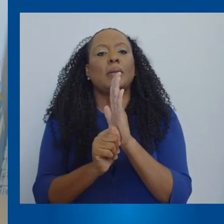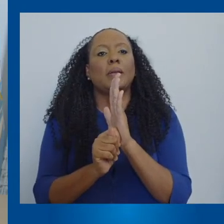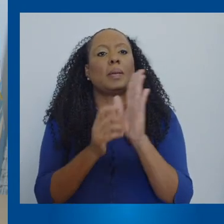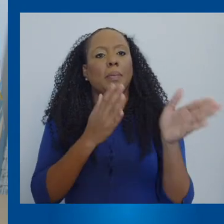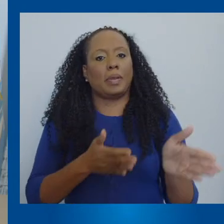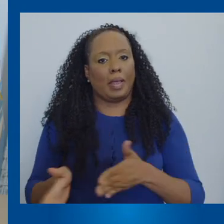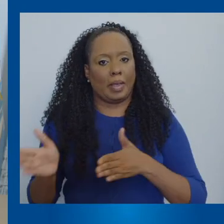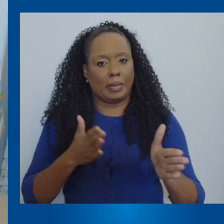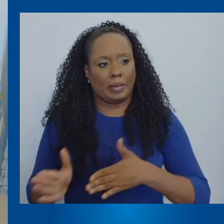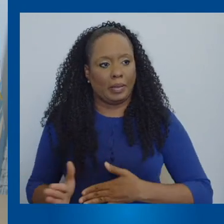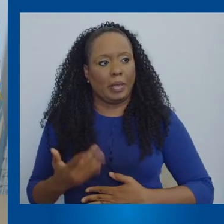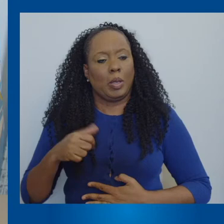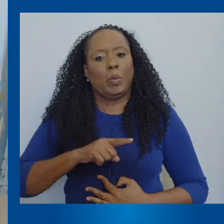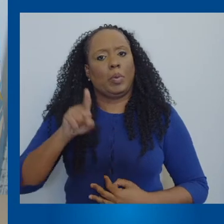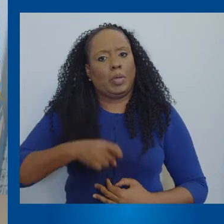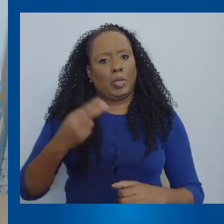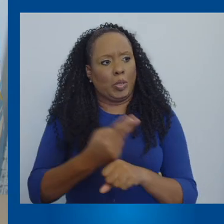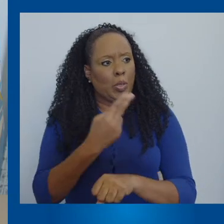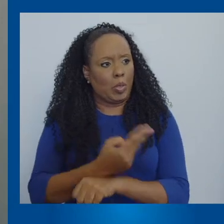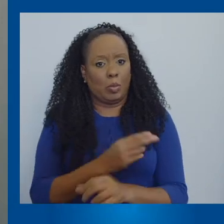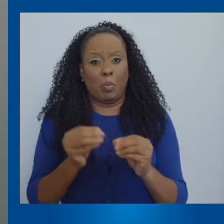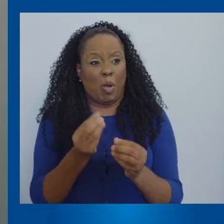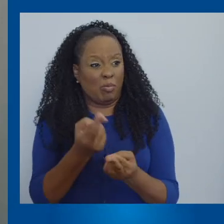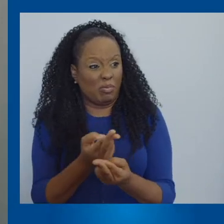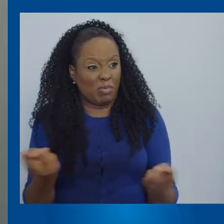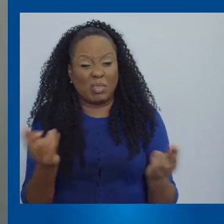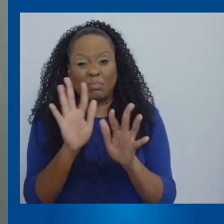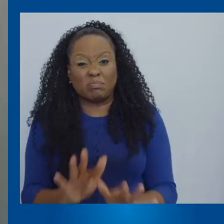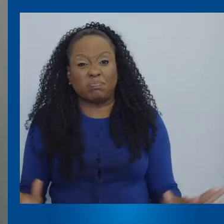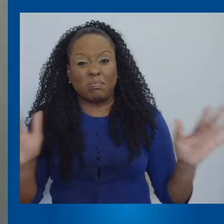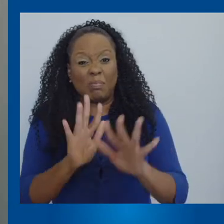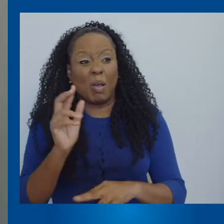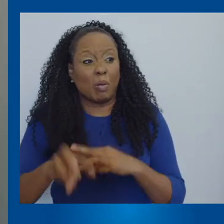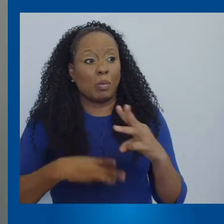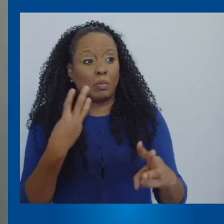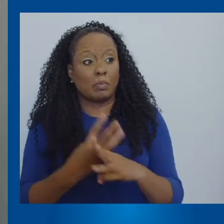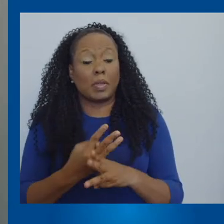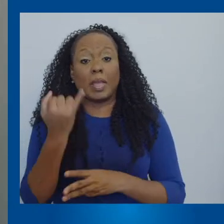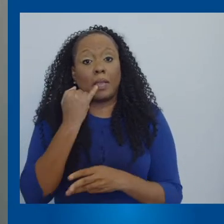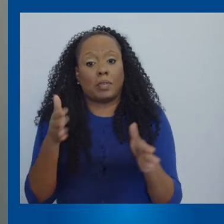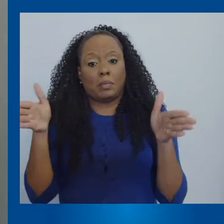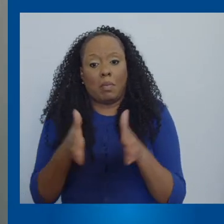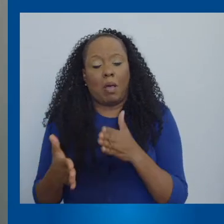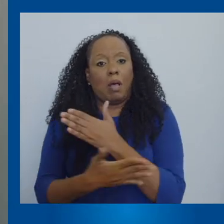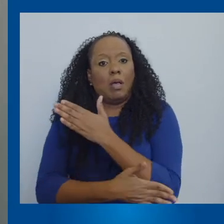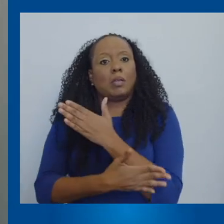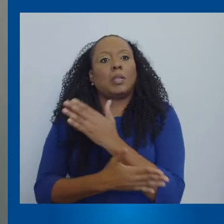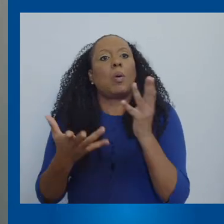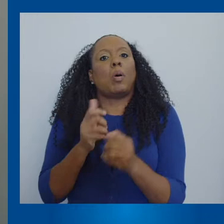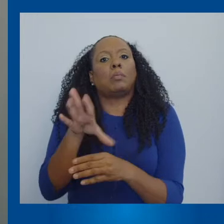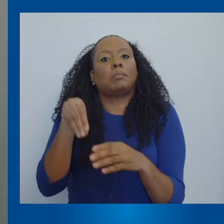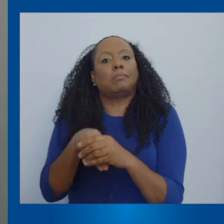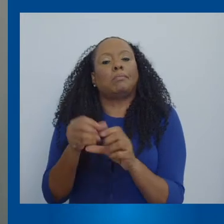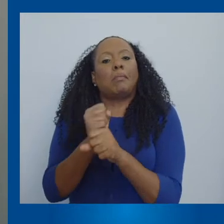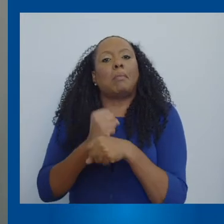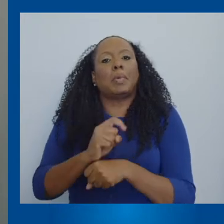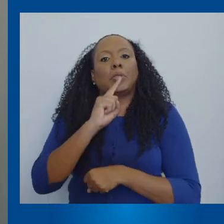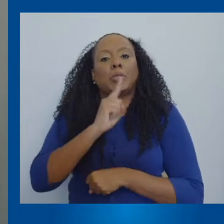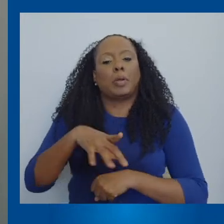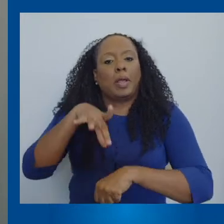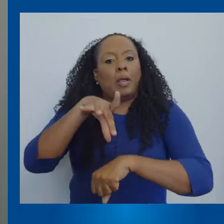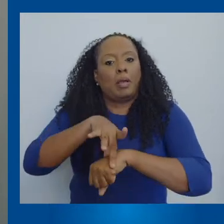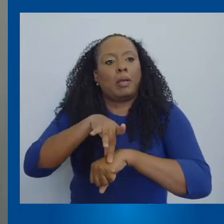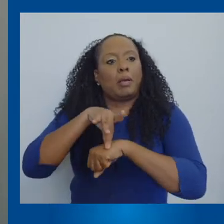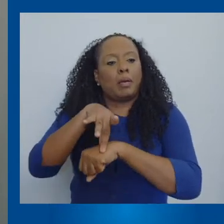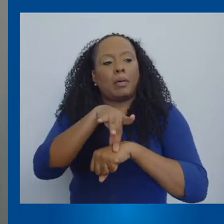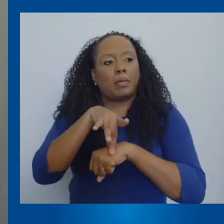mobilize far more resources globally if small countries are to play their part in ensuring that the planet that